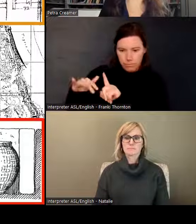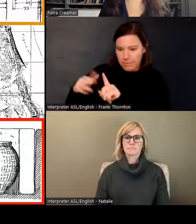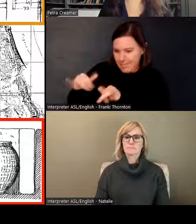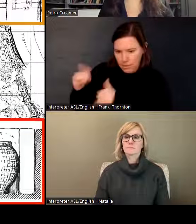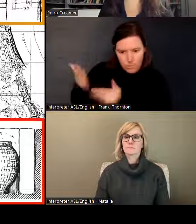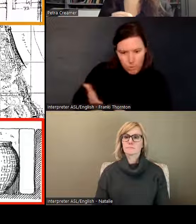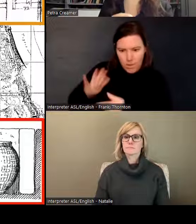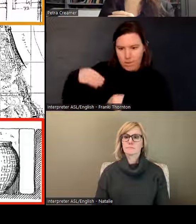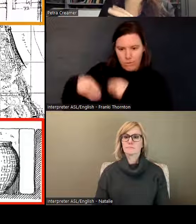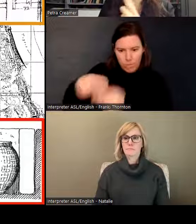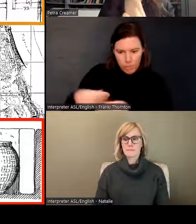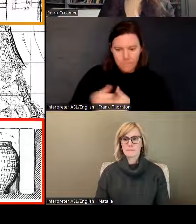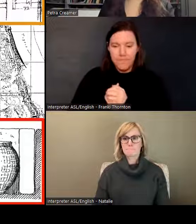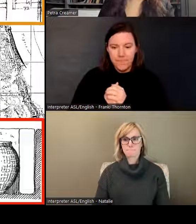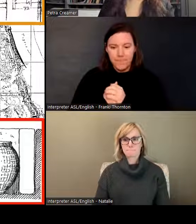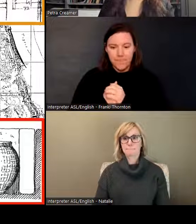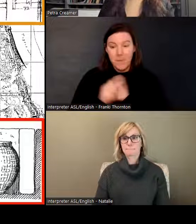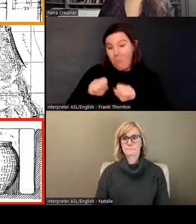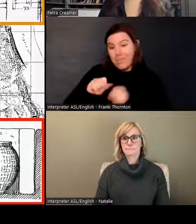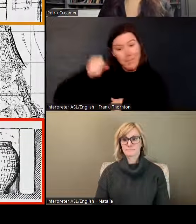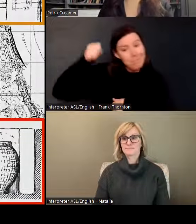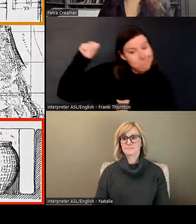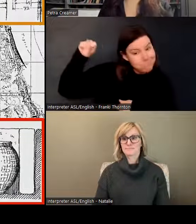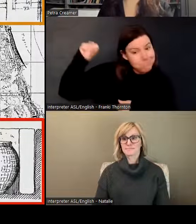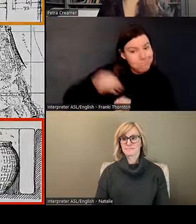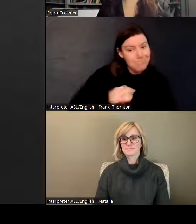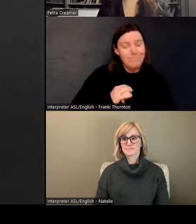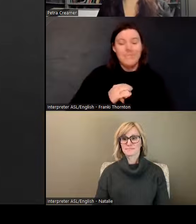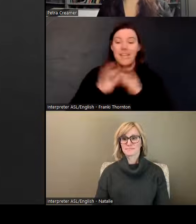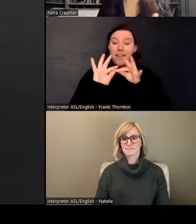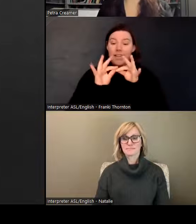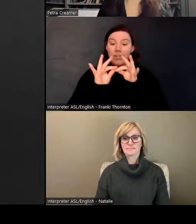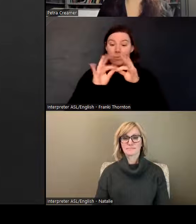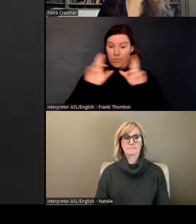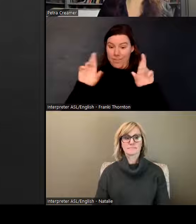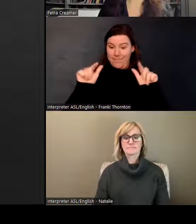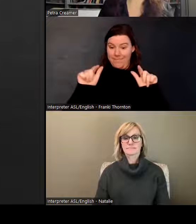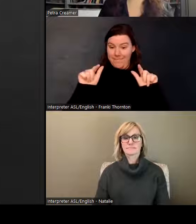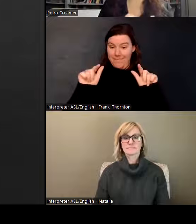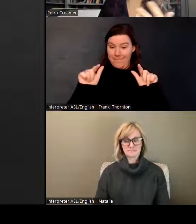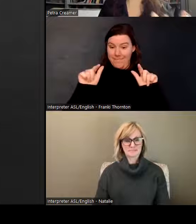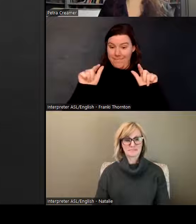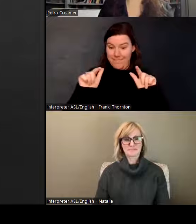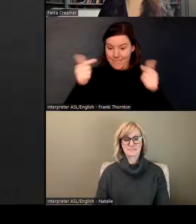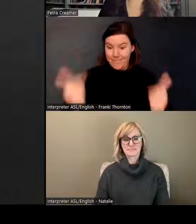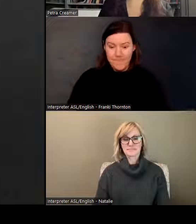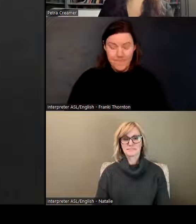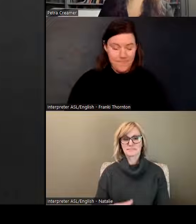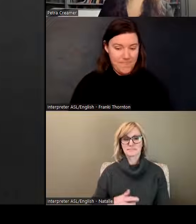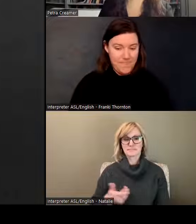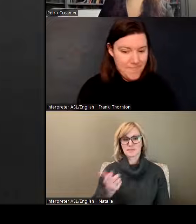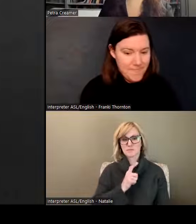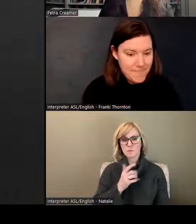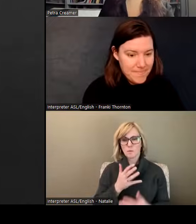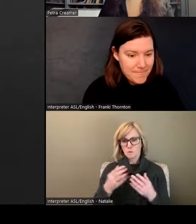norms. So what we have encountered so far in this discussion then leads to an emphasis on three main